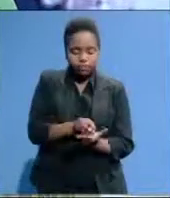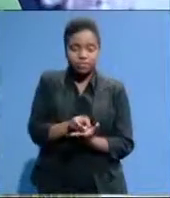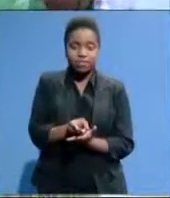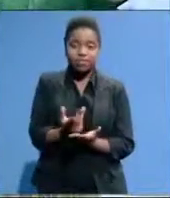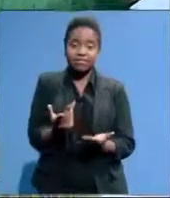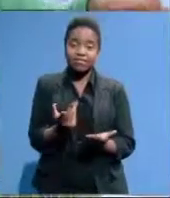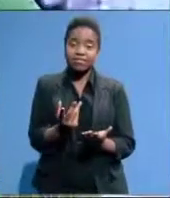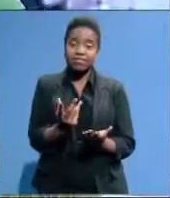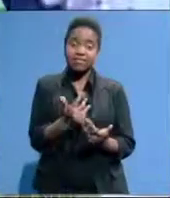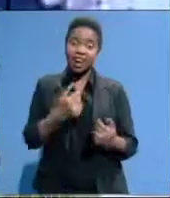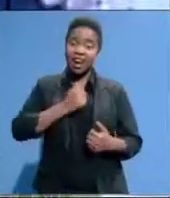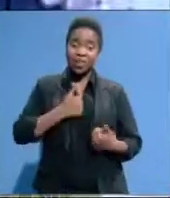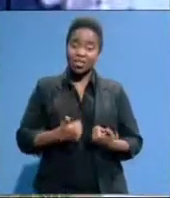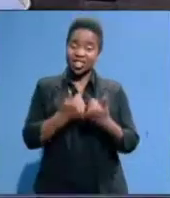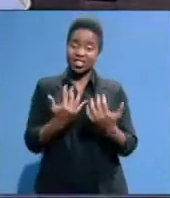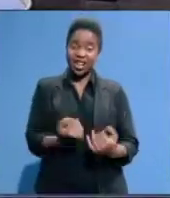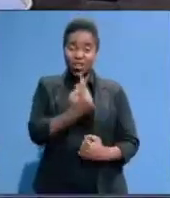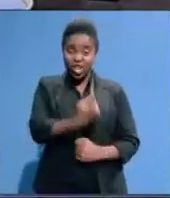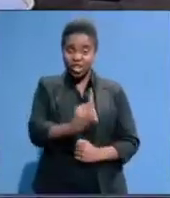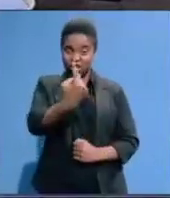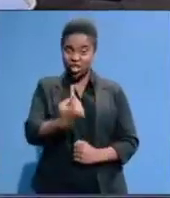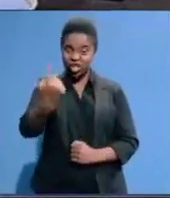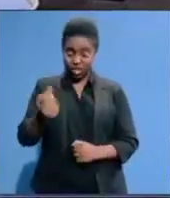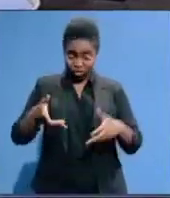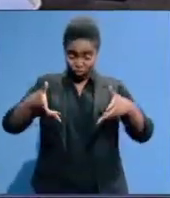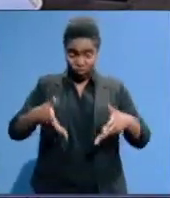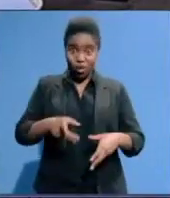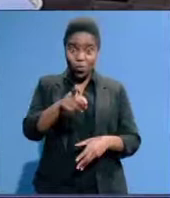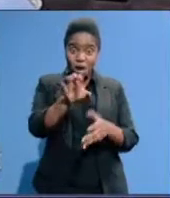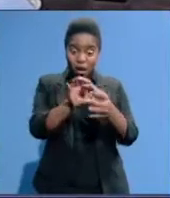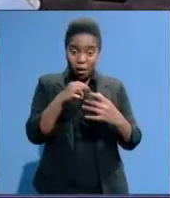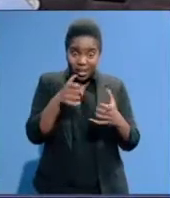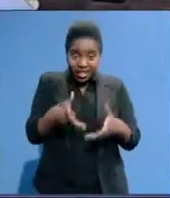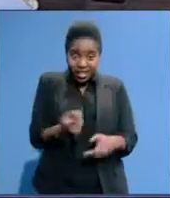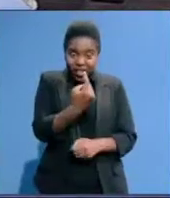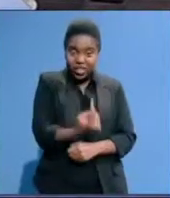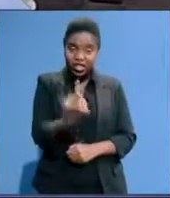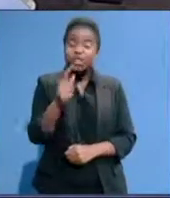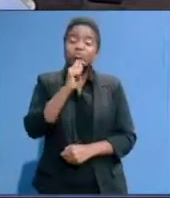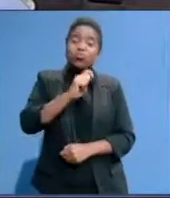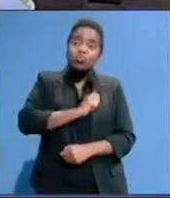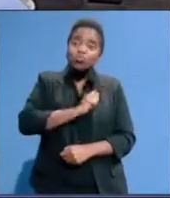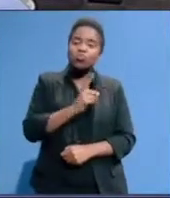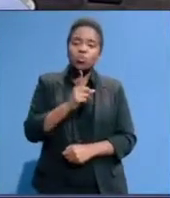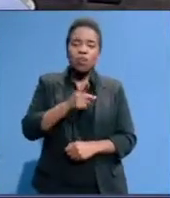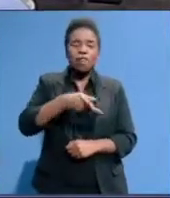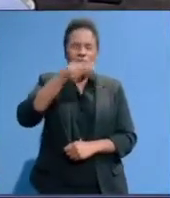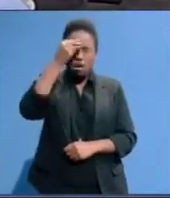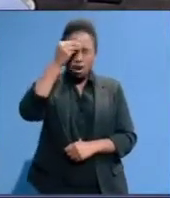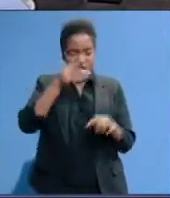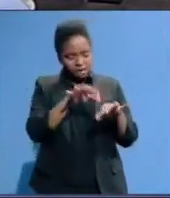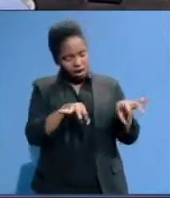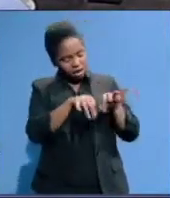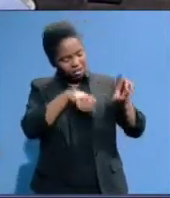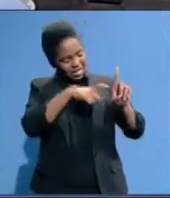reality that each and every one of us that are here today, the true test of what we've learned, the true test